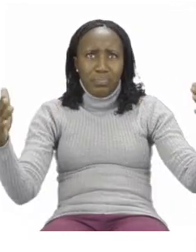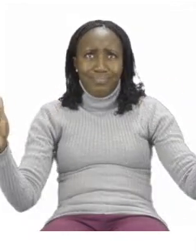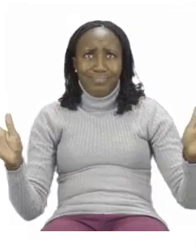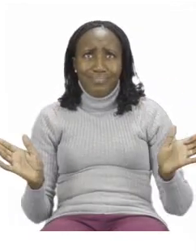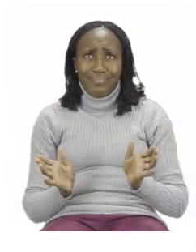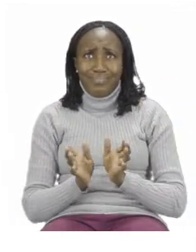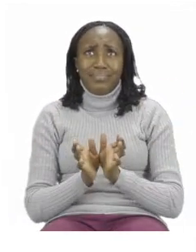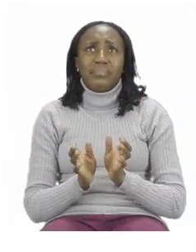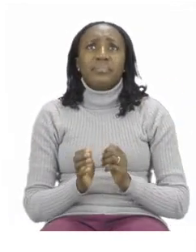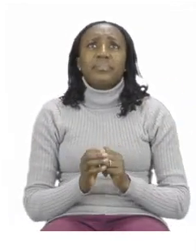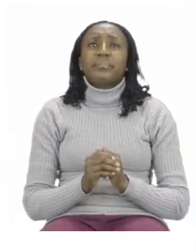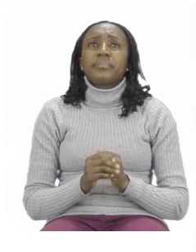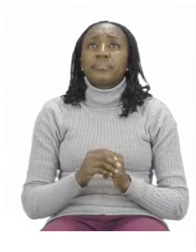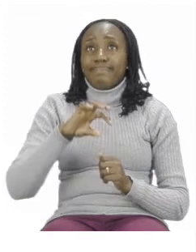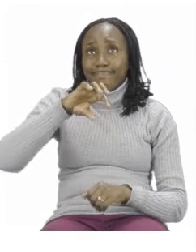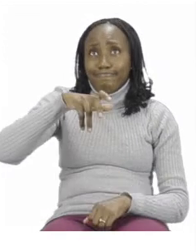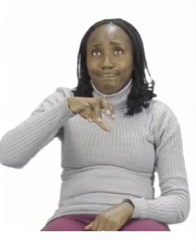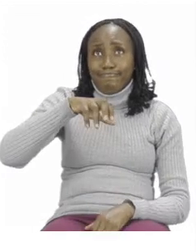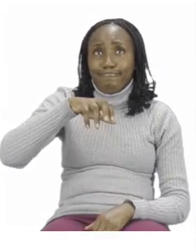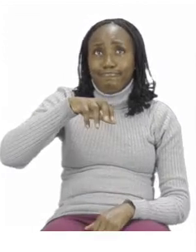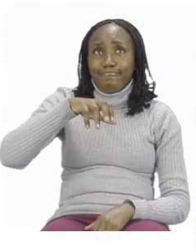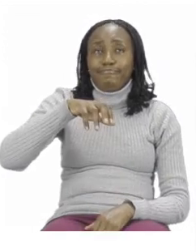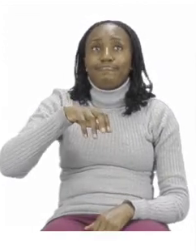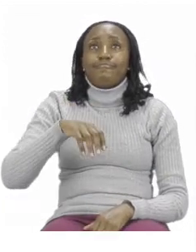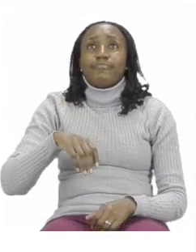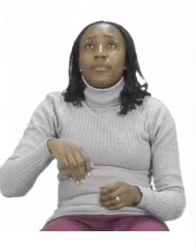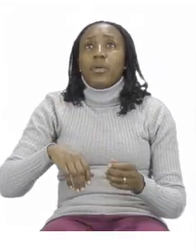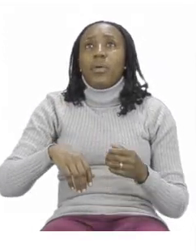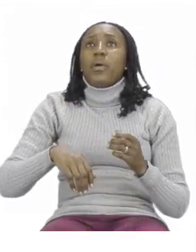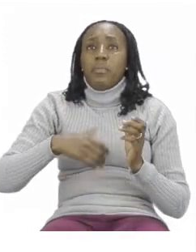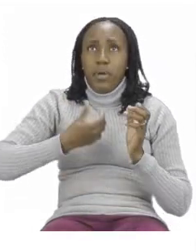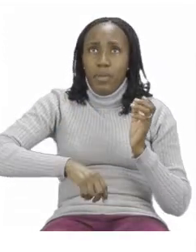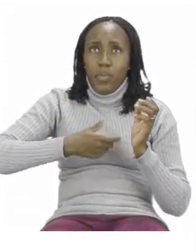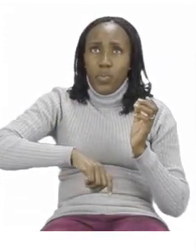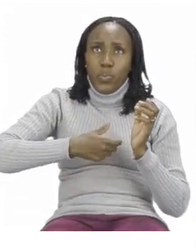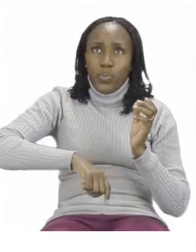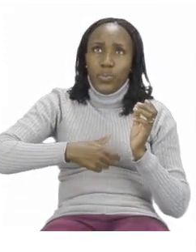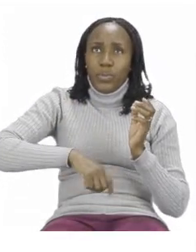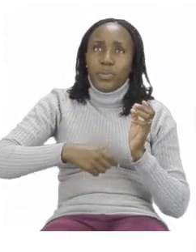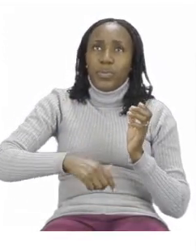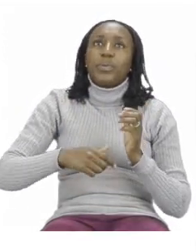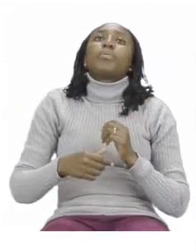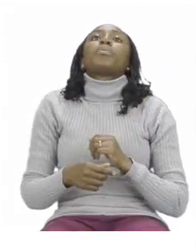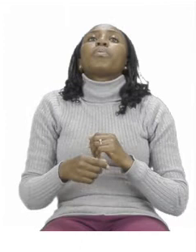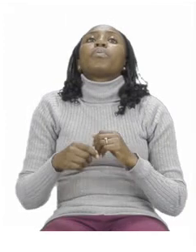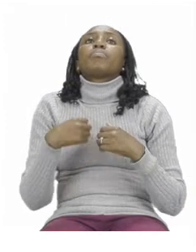we have a tap, a guitar, a